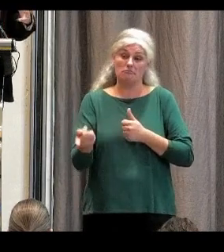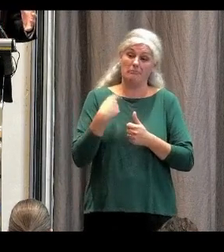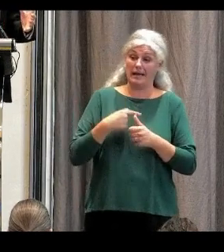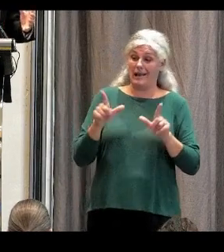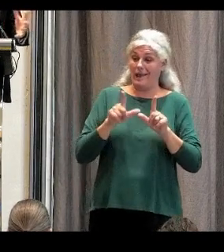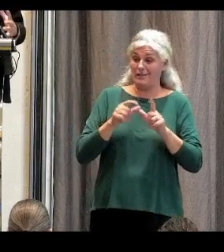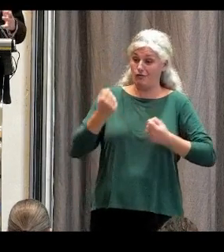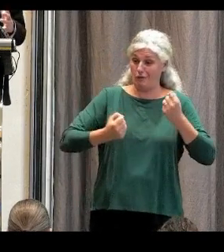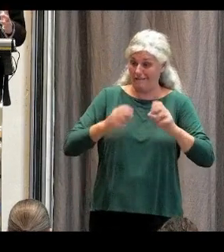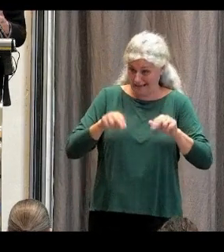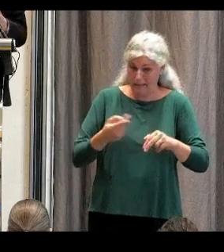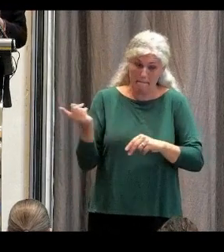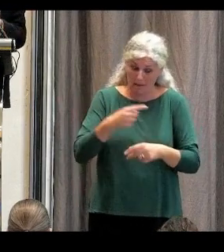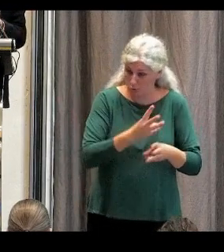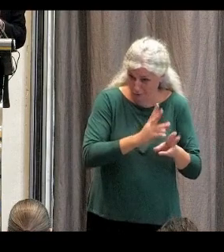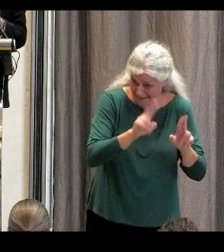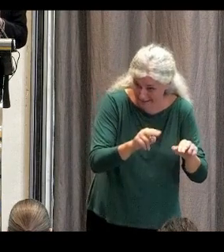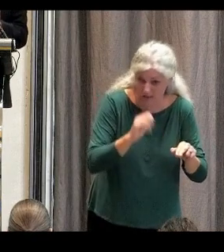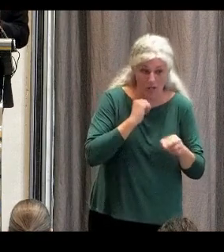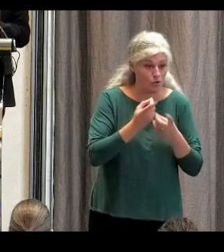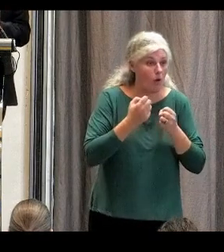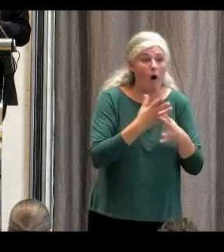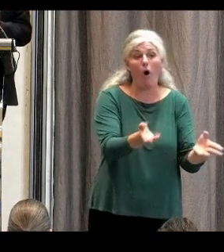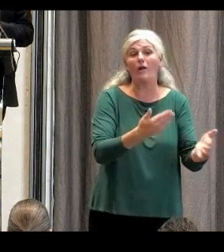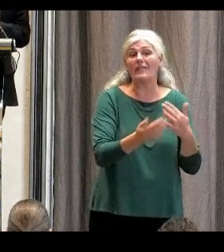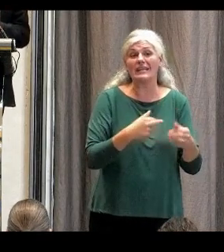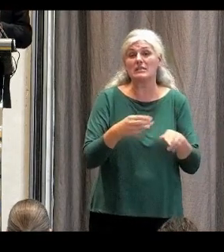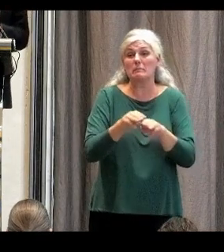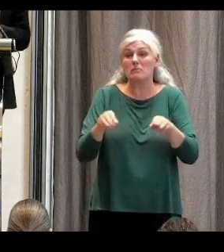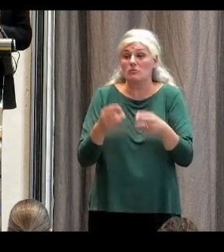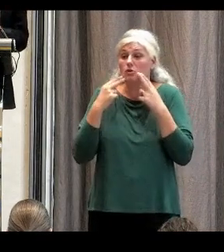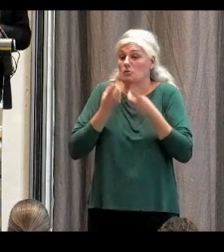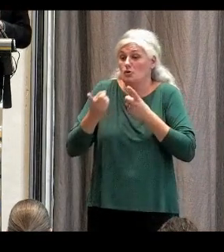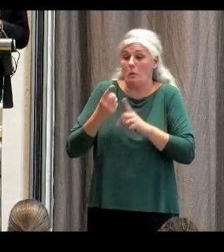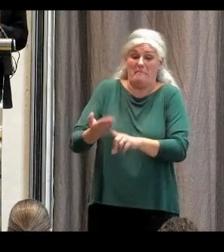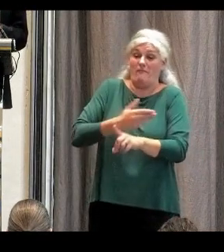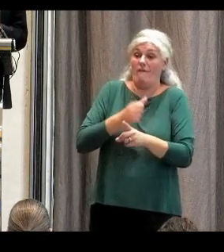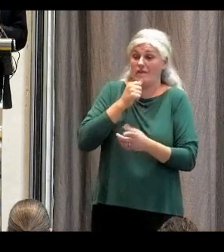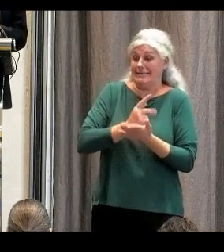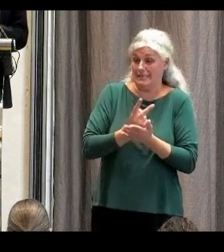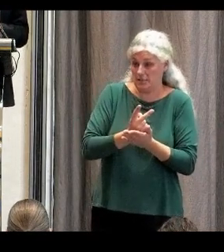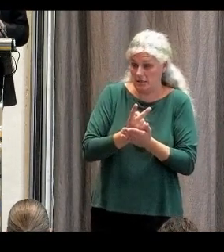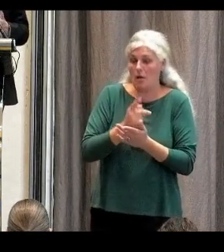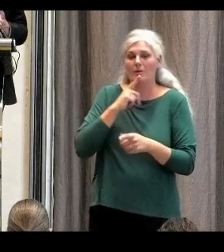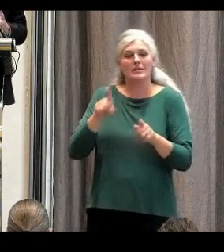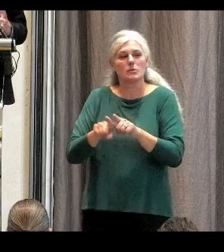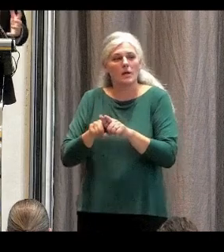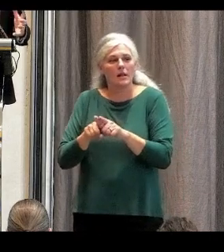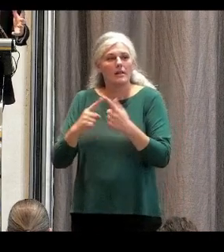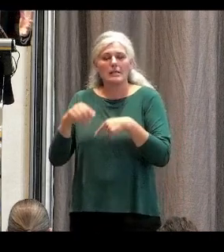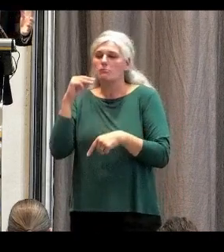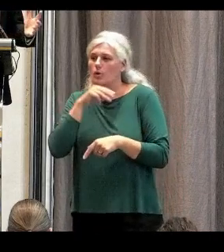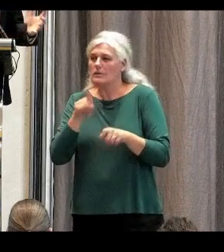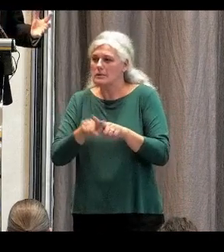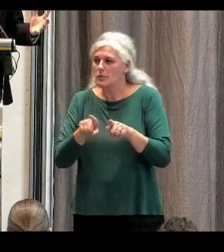they can get back to work and do all the things that the person in the emergency department have told them that they can't do. But also, it's